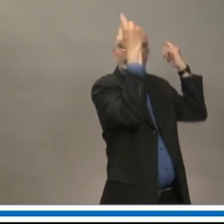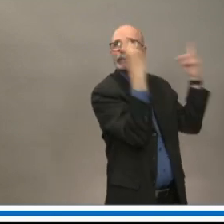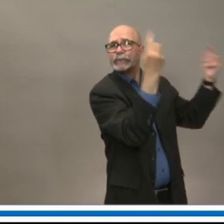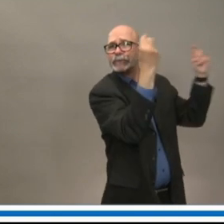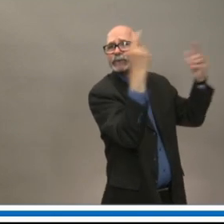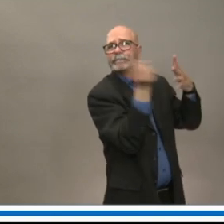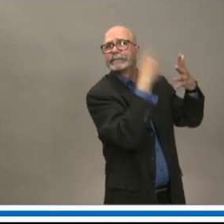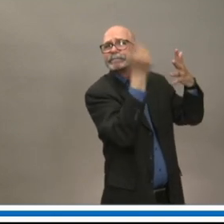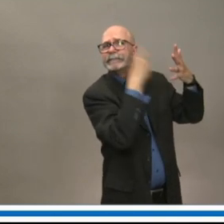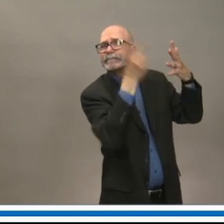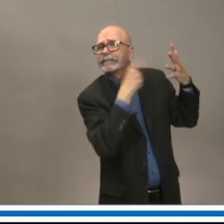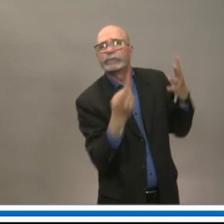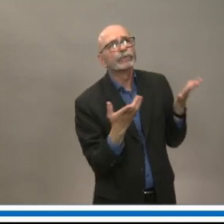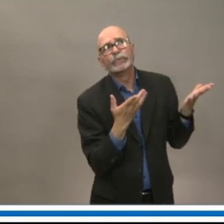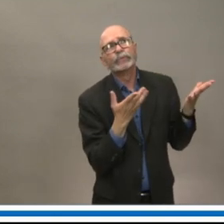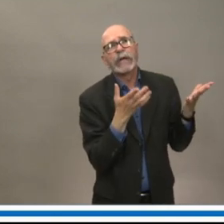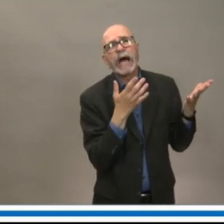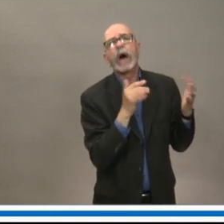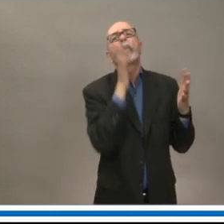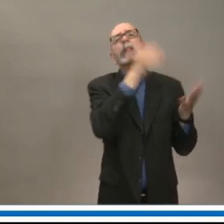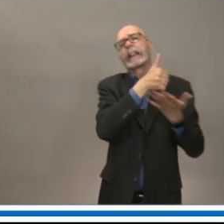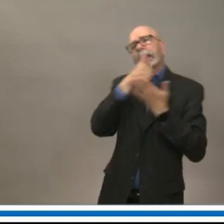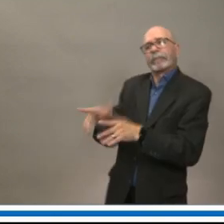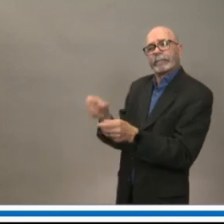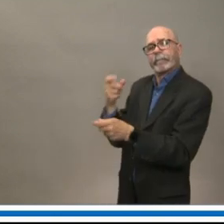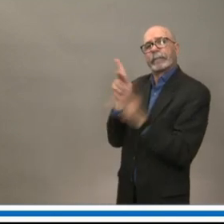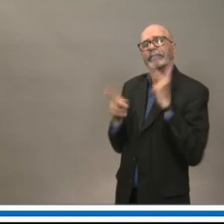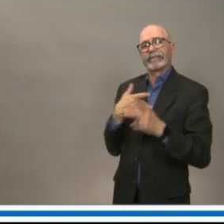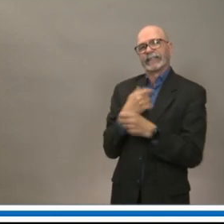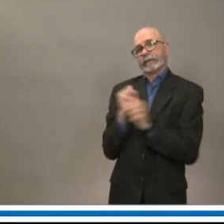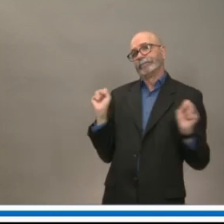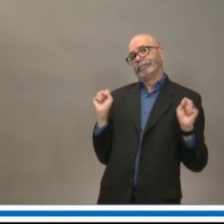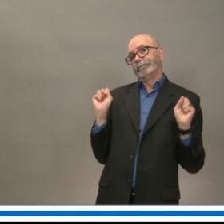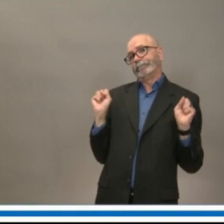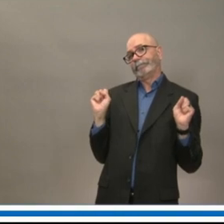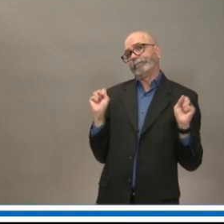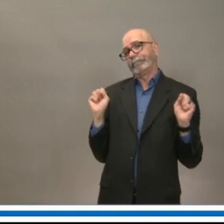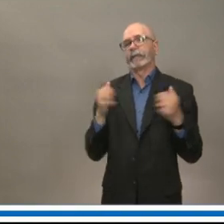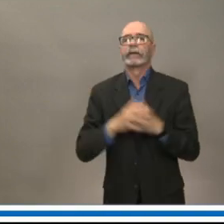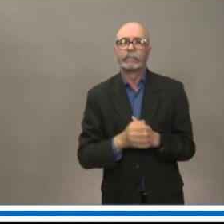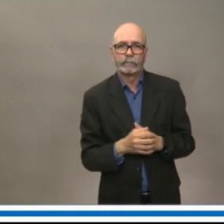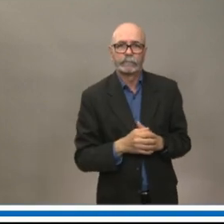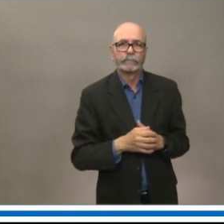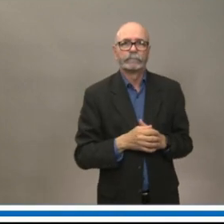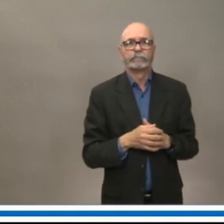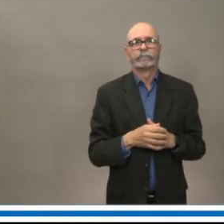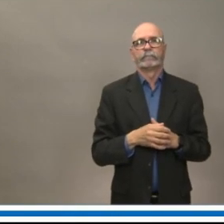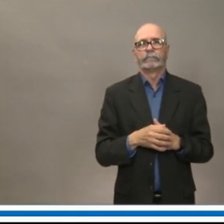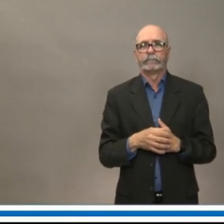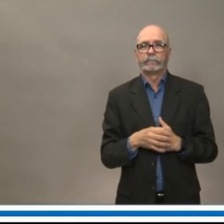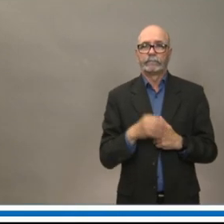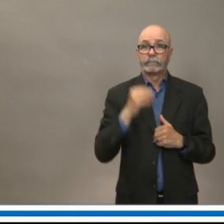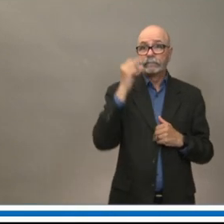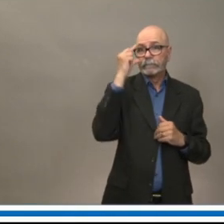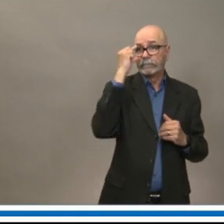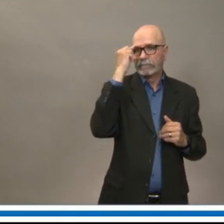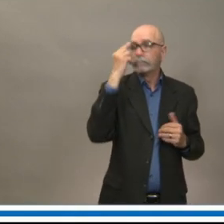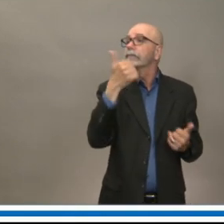grocery stores as a safe place for people to get the necessary food. Alexa, do you have a